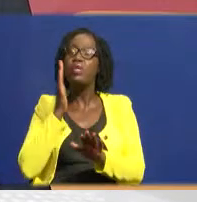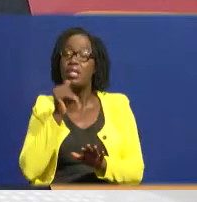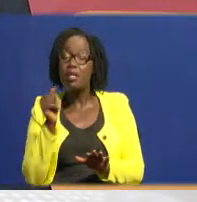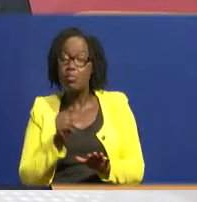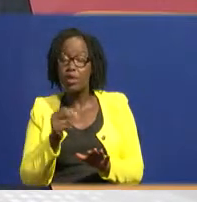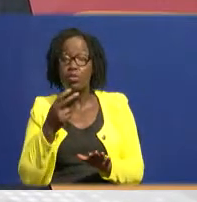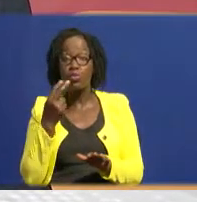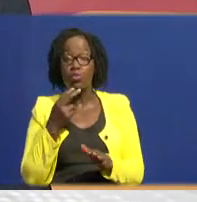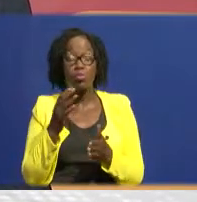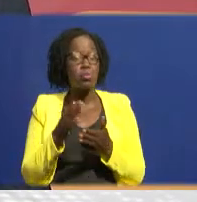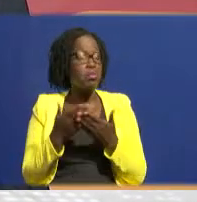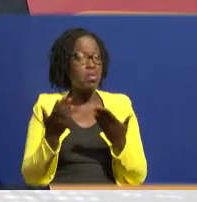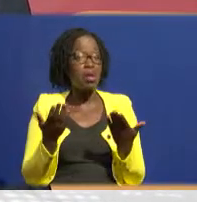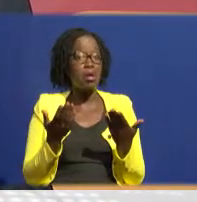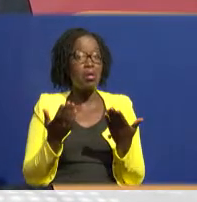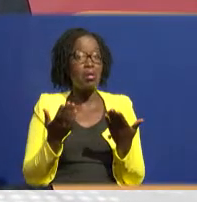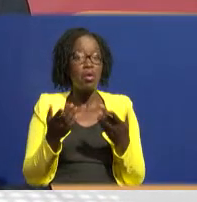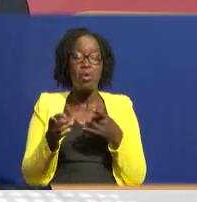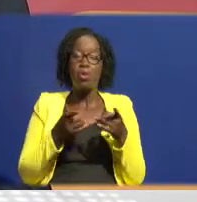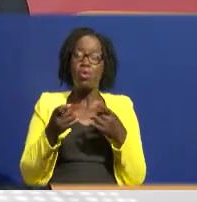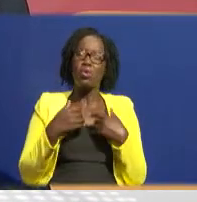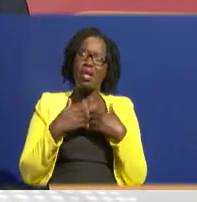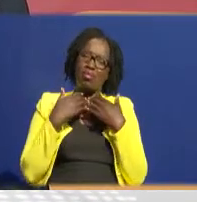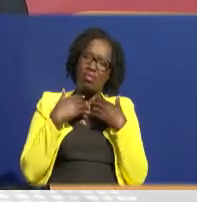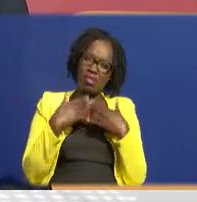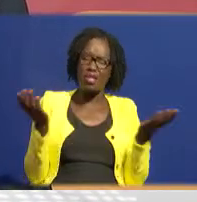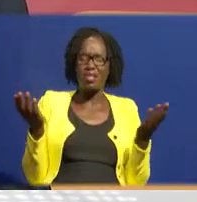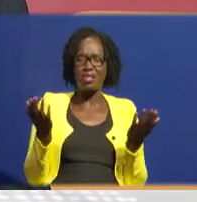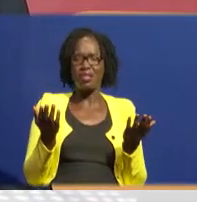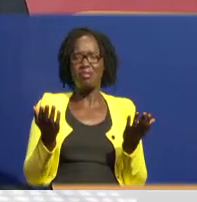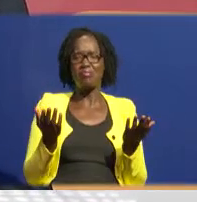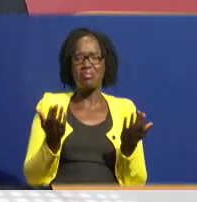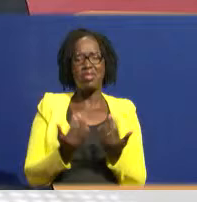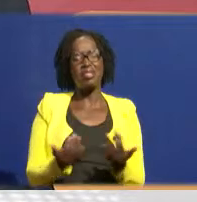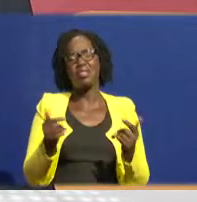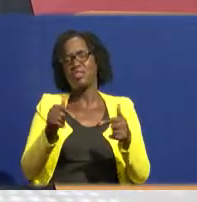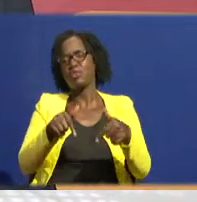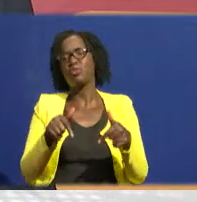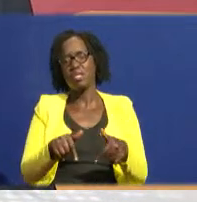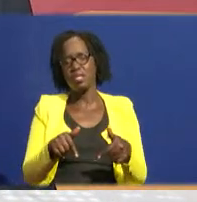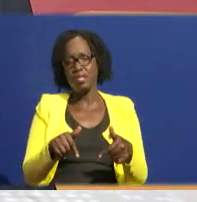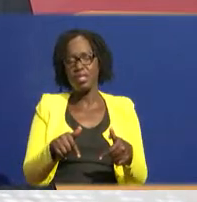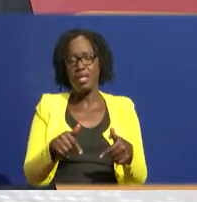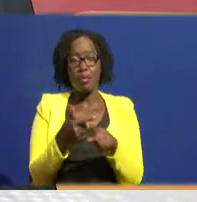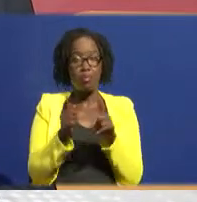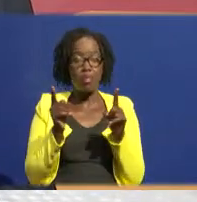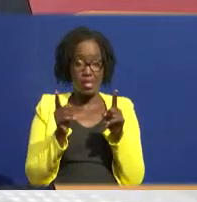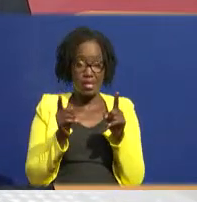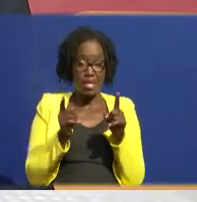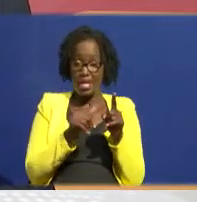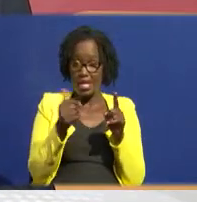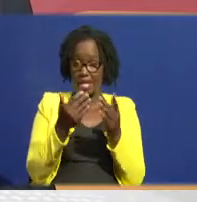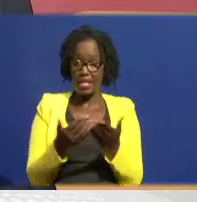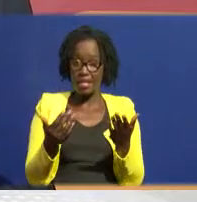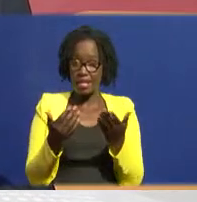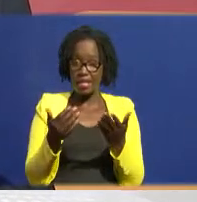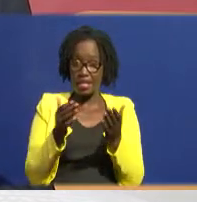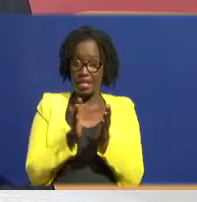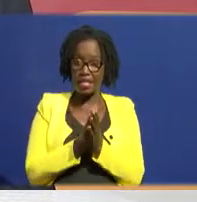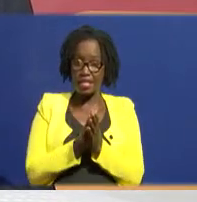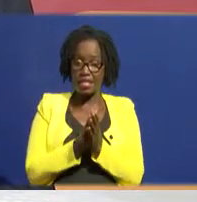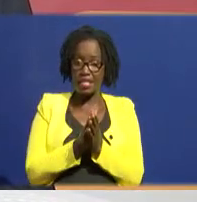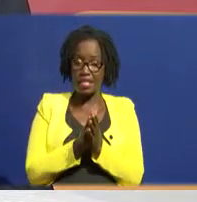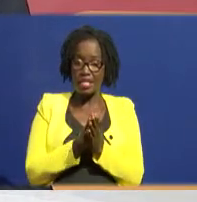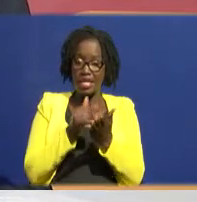who somehow has no control over them because of, you know, the children of today. But another thing which is bringing our